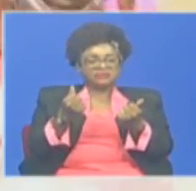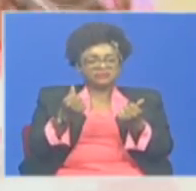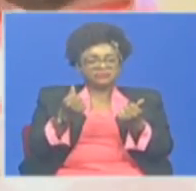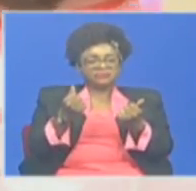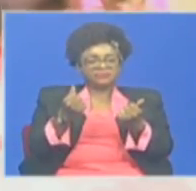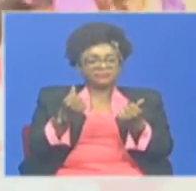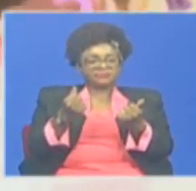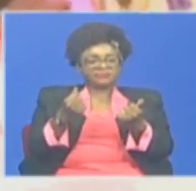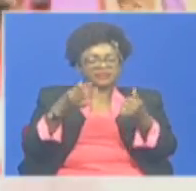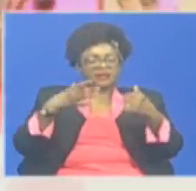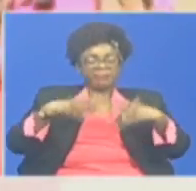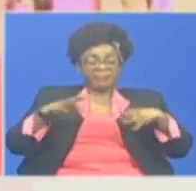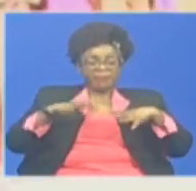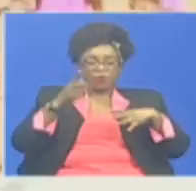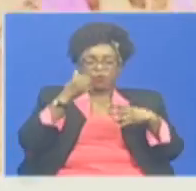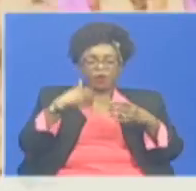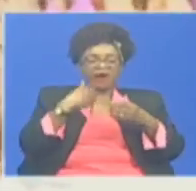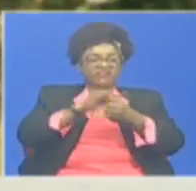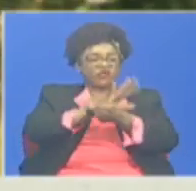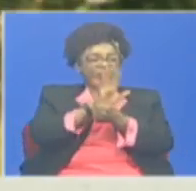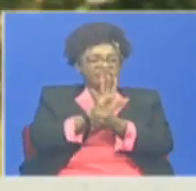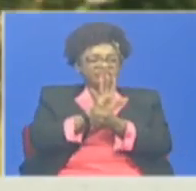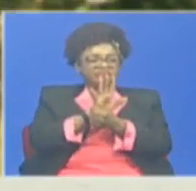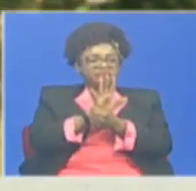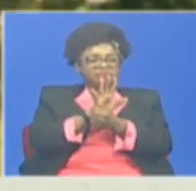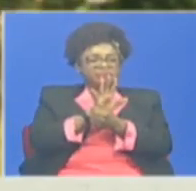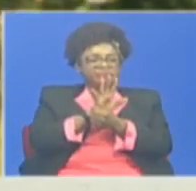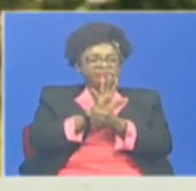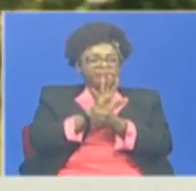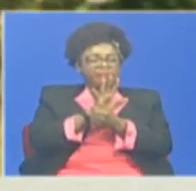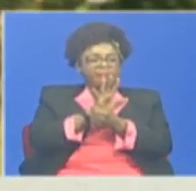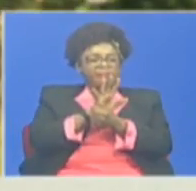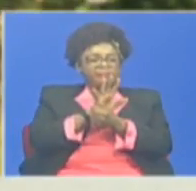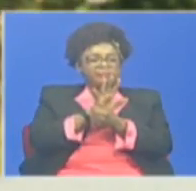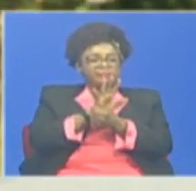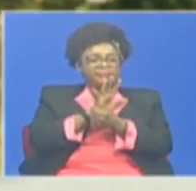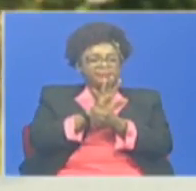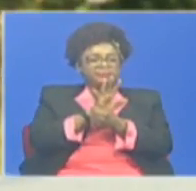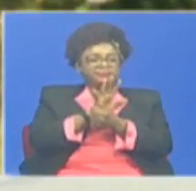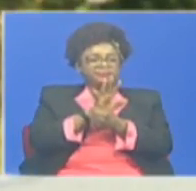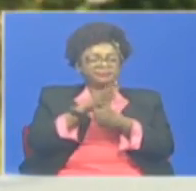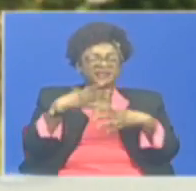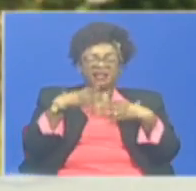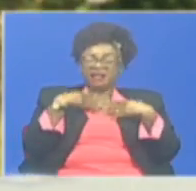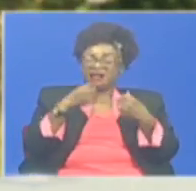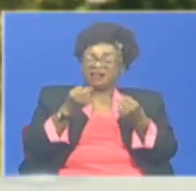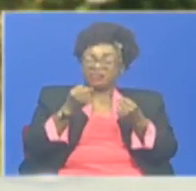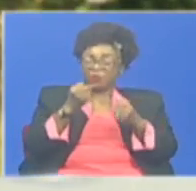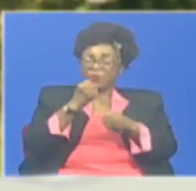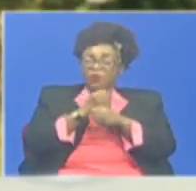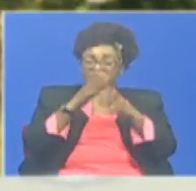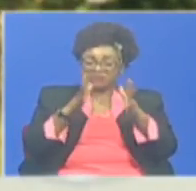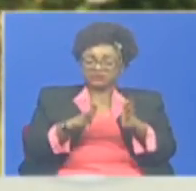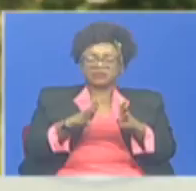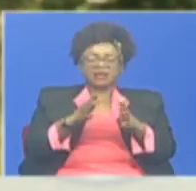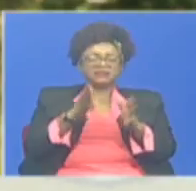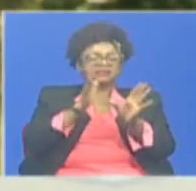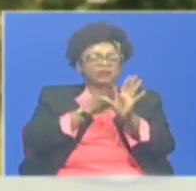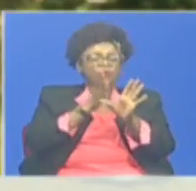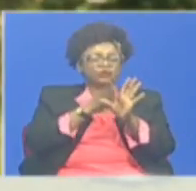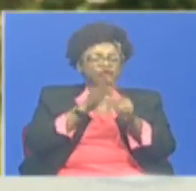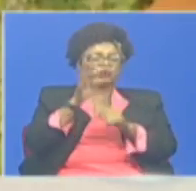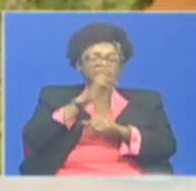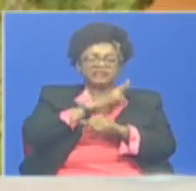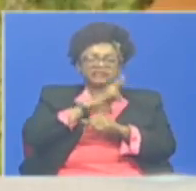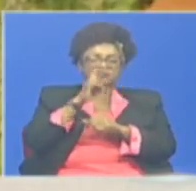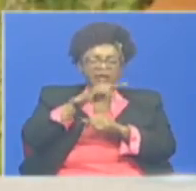the victim of the virus. Health workers are in psychological danger because they are